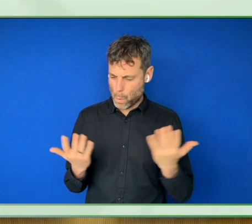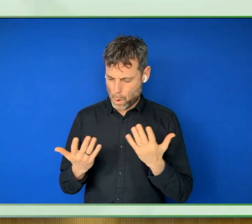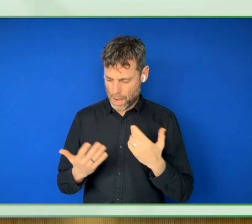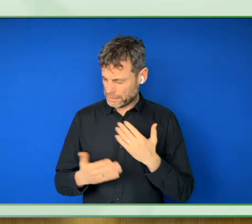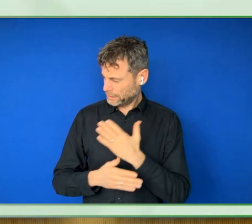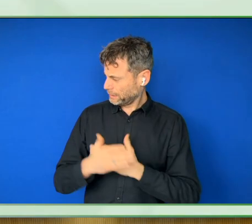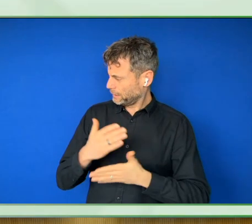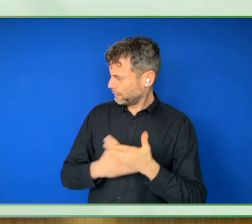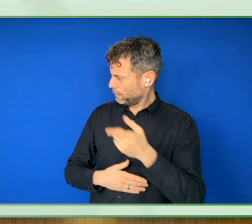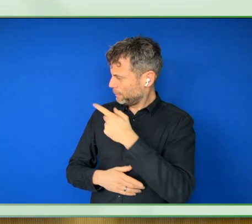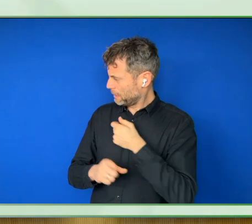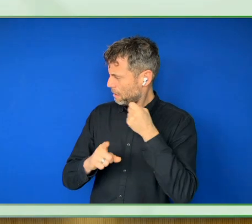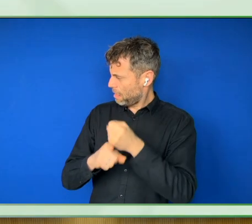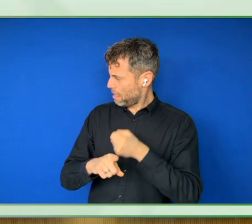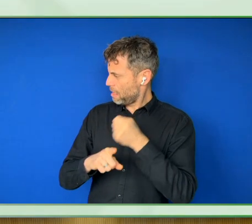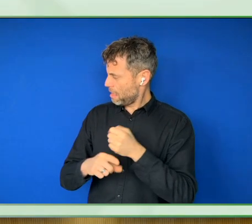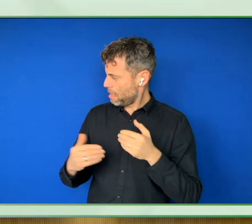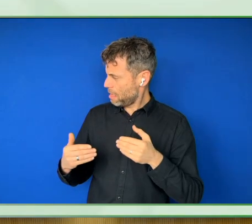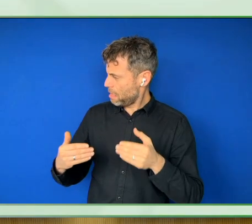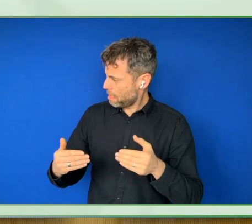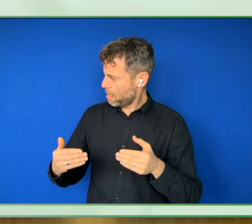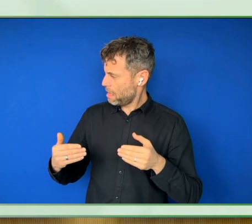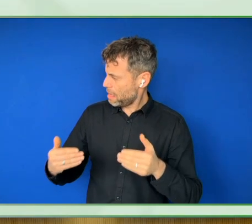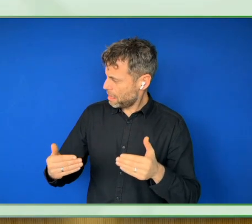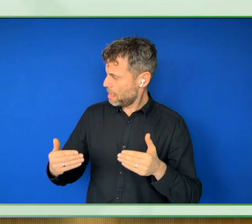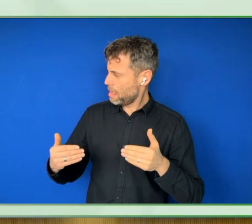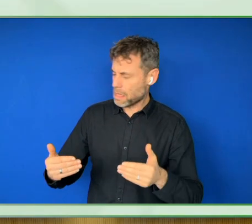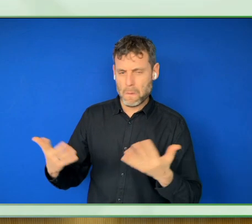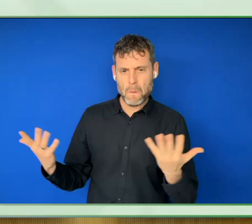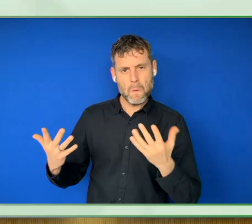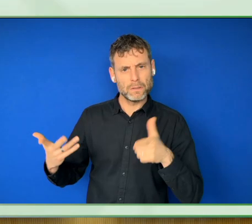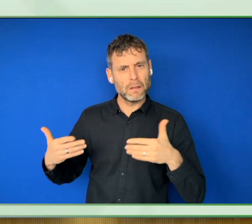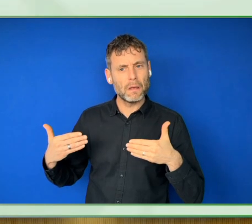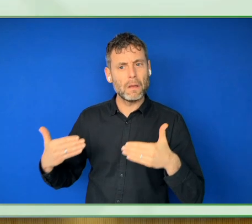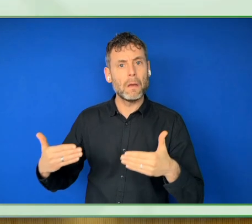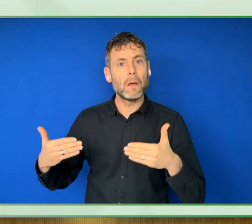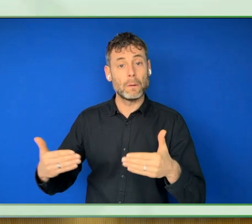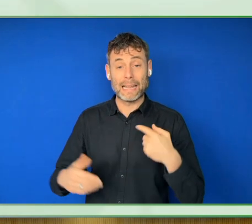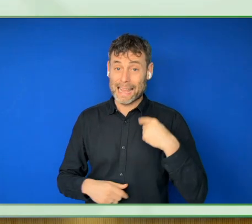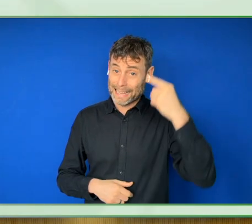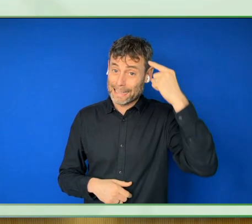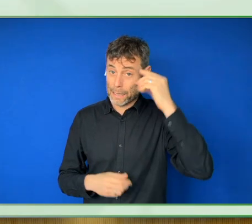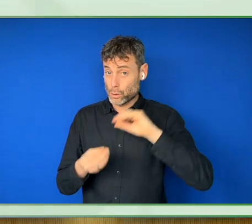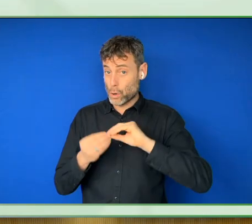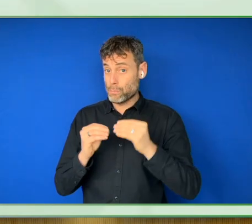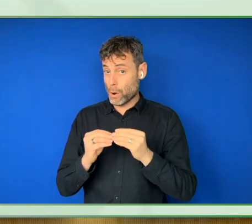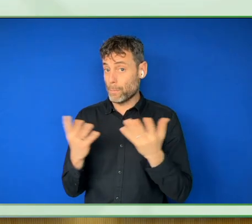that we are, or have been in great part, led by white, male, cisgender individuals. We have to look at